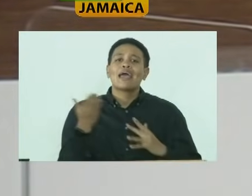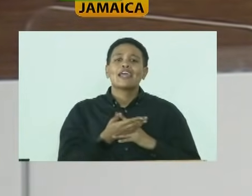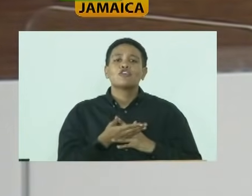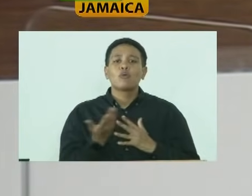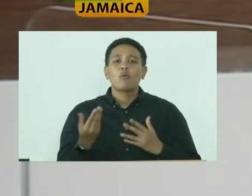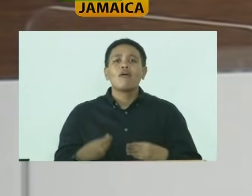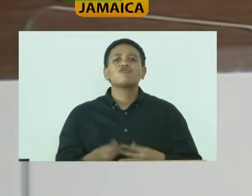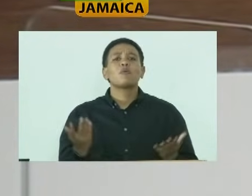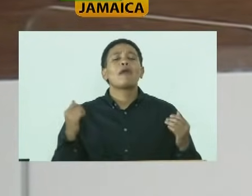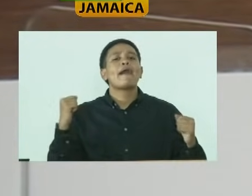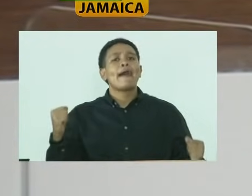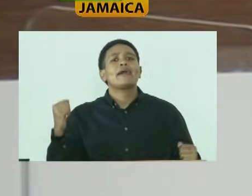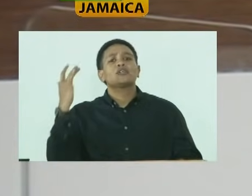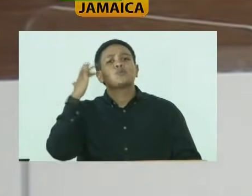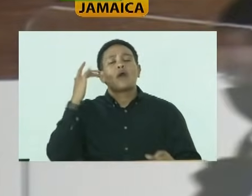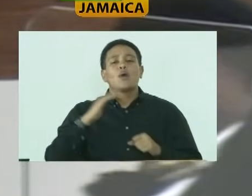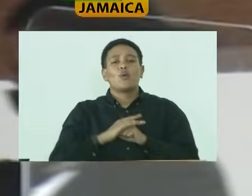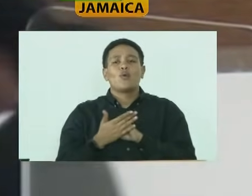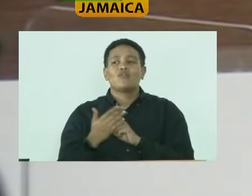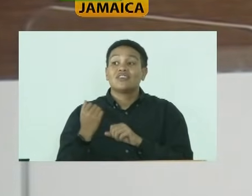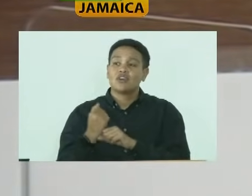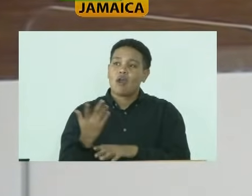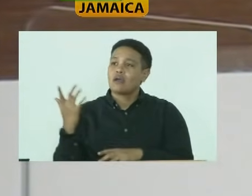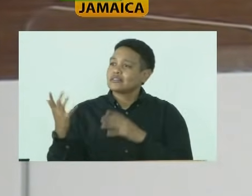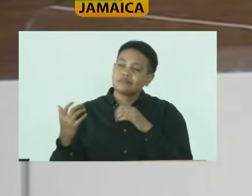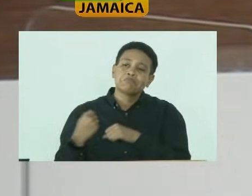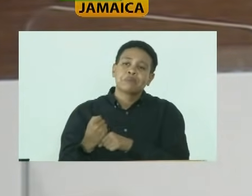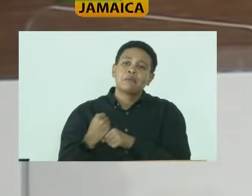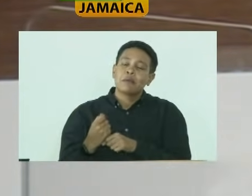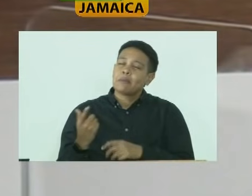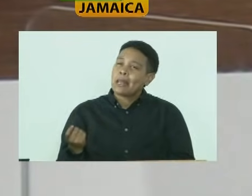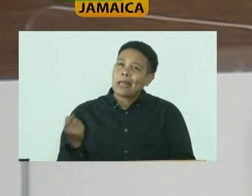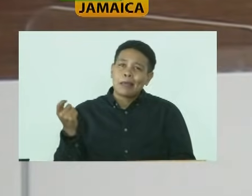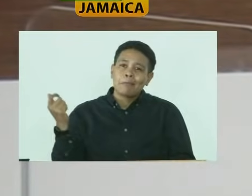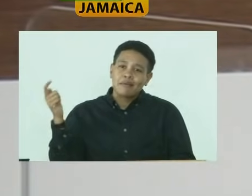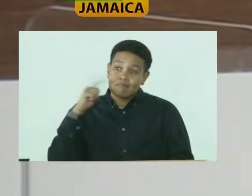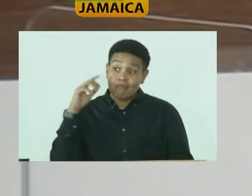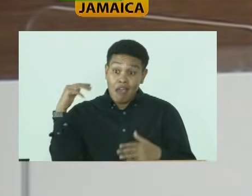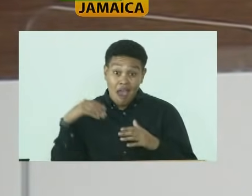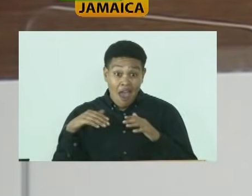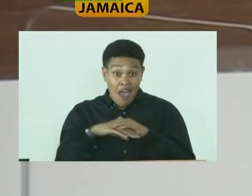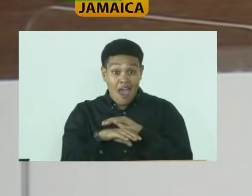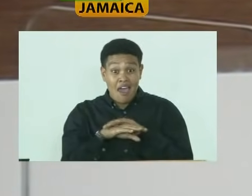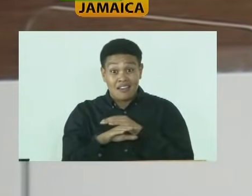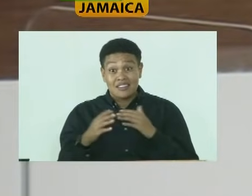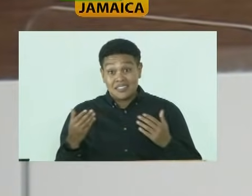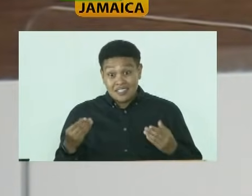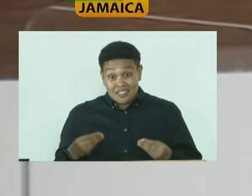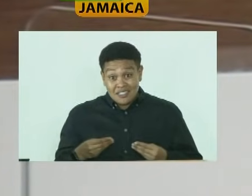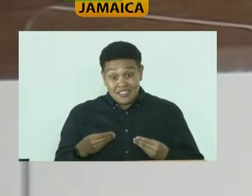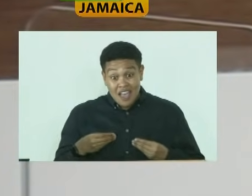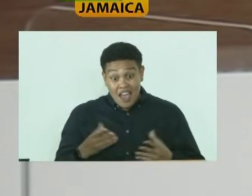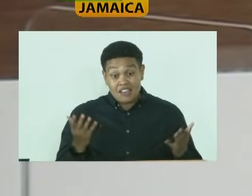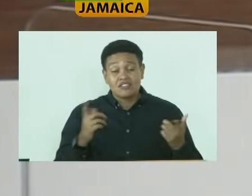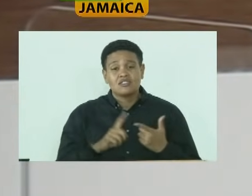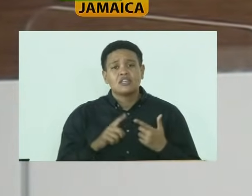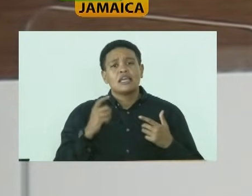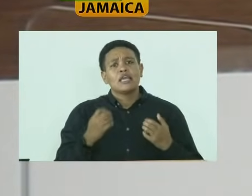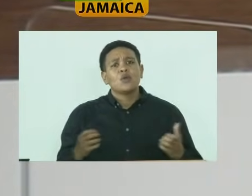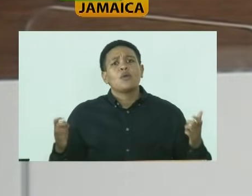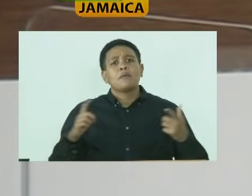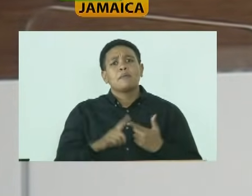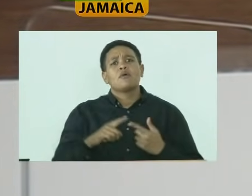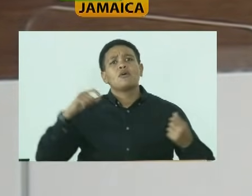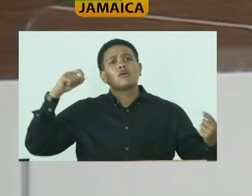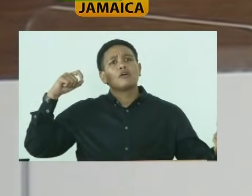pandemic. The pandemic has resulted in significant delays in delivery of accessories and equipment, including routers, which are critical to